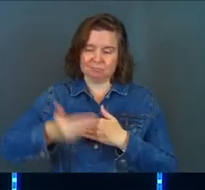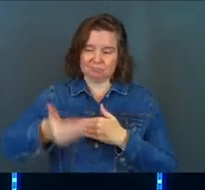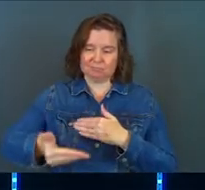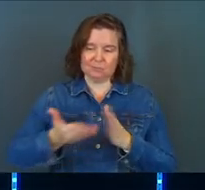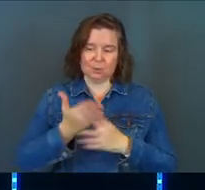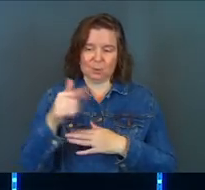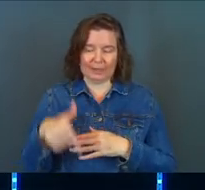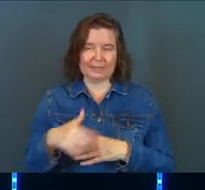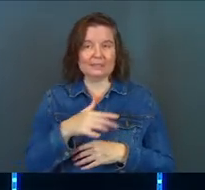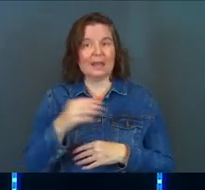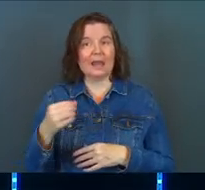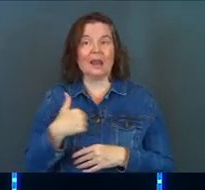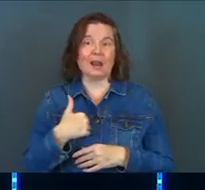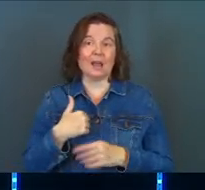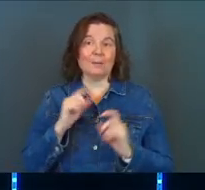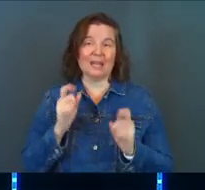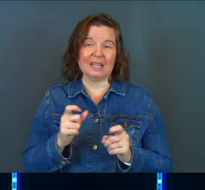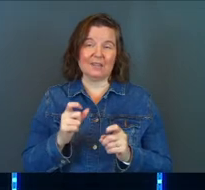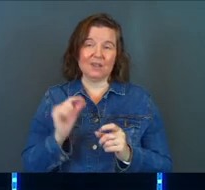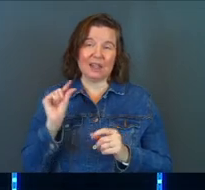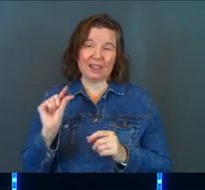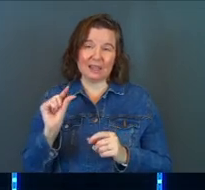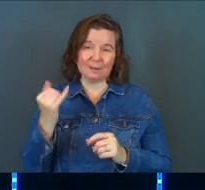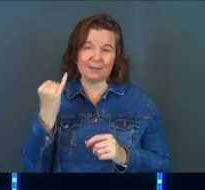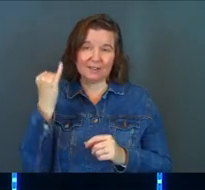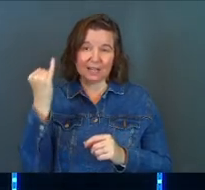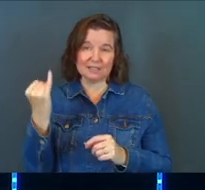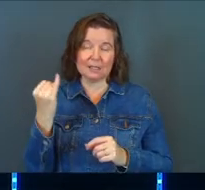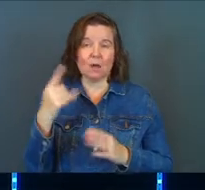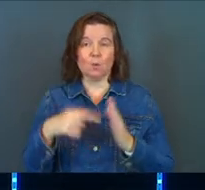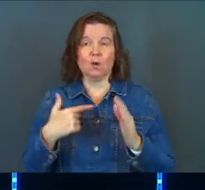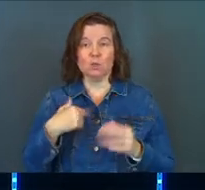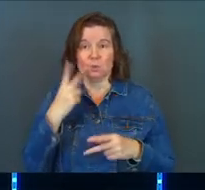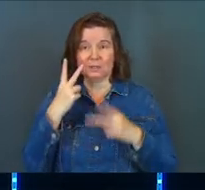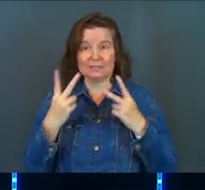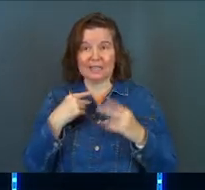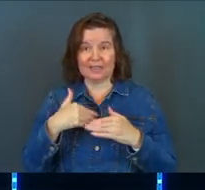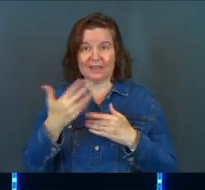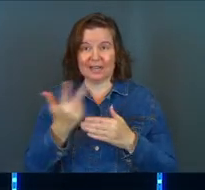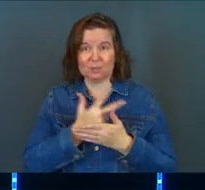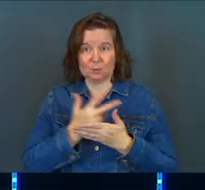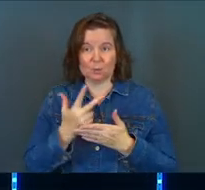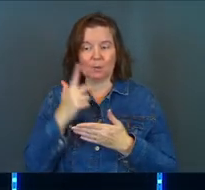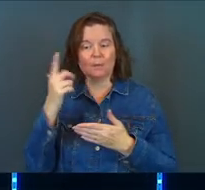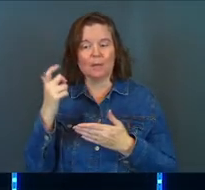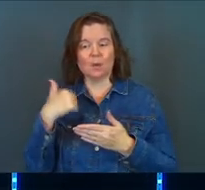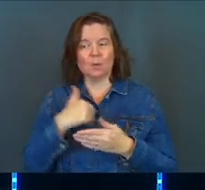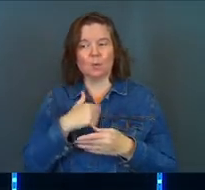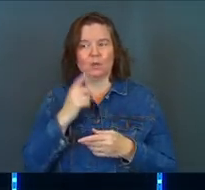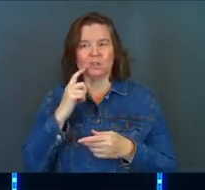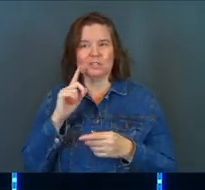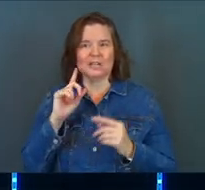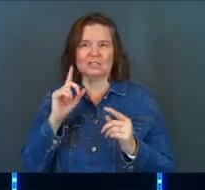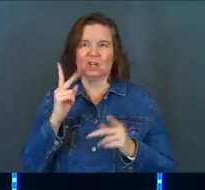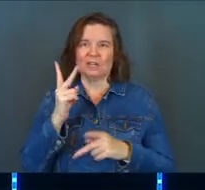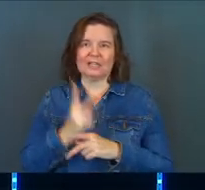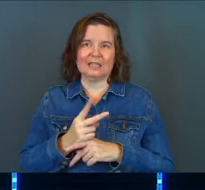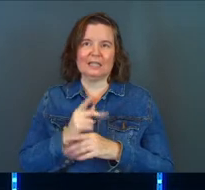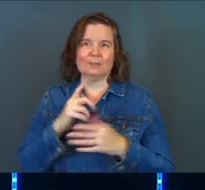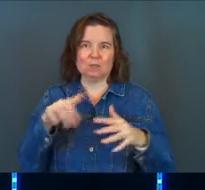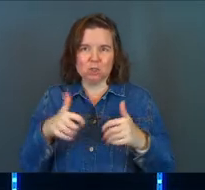this. And I'm going to give you a little bit of an idea on what you're going to see in the next 3 weeks because we're just going to